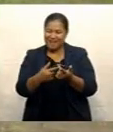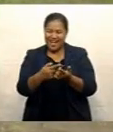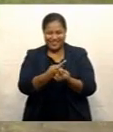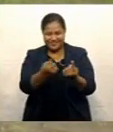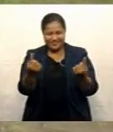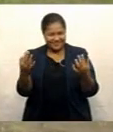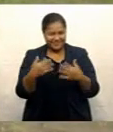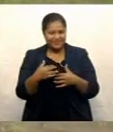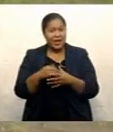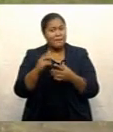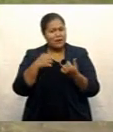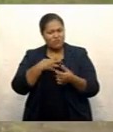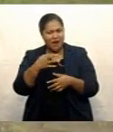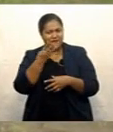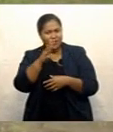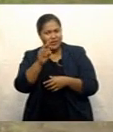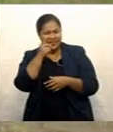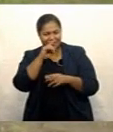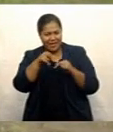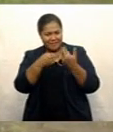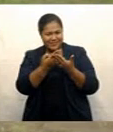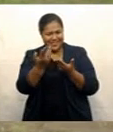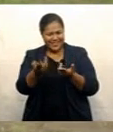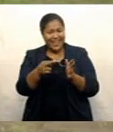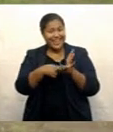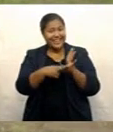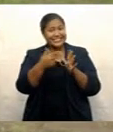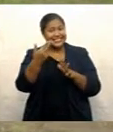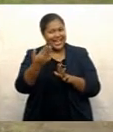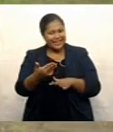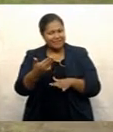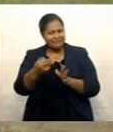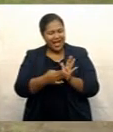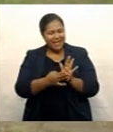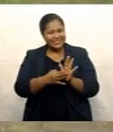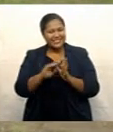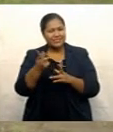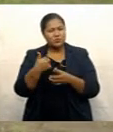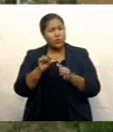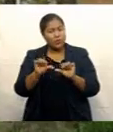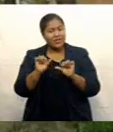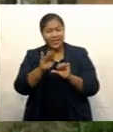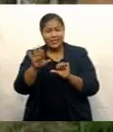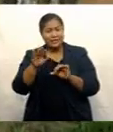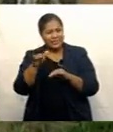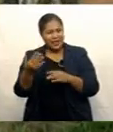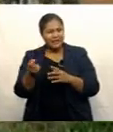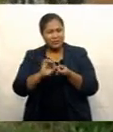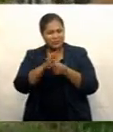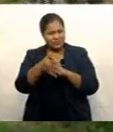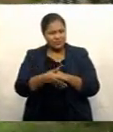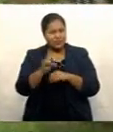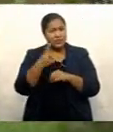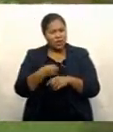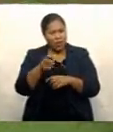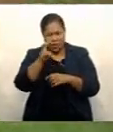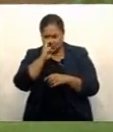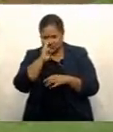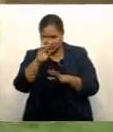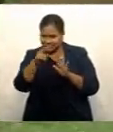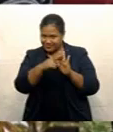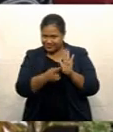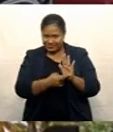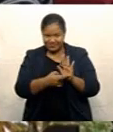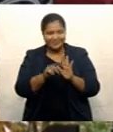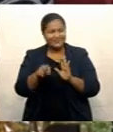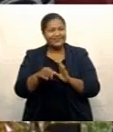over 40 families in the Nakasi Hut. To protect themselves from COVID-19, stringent measures have been put in place,